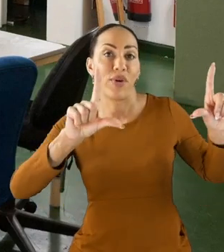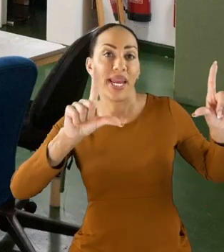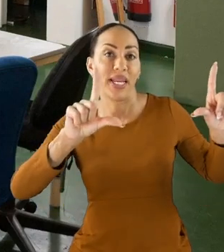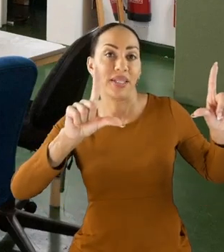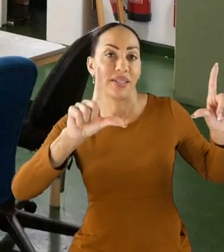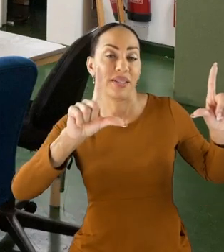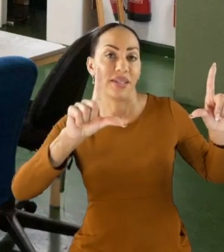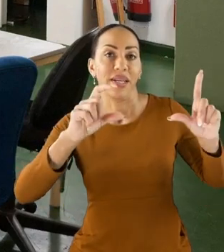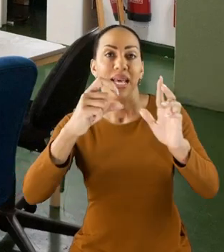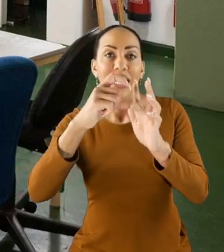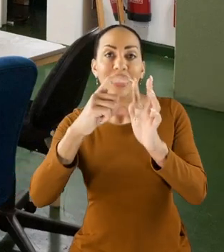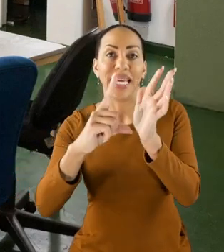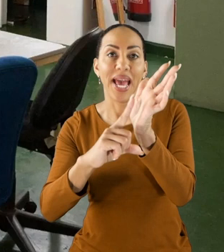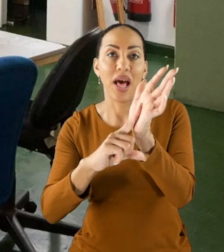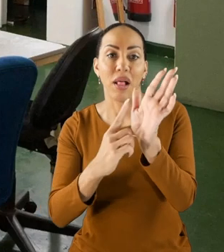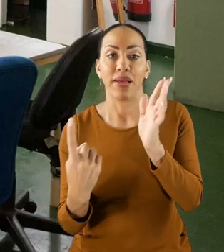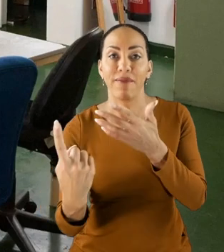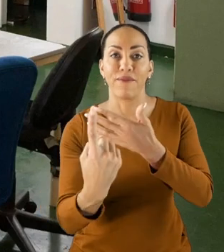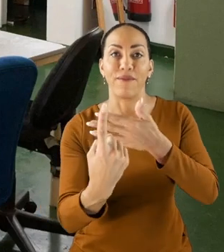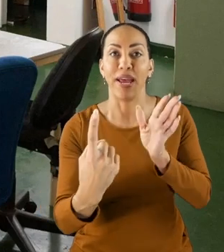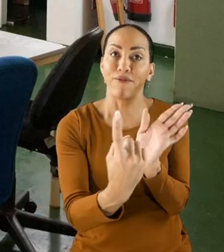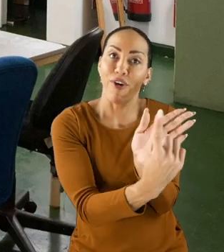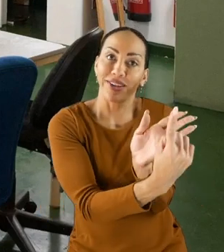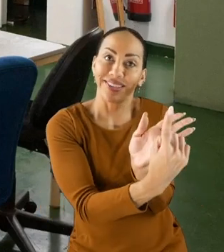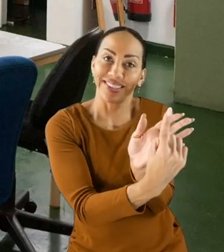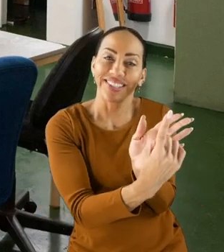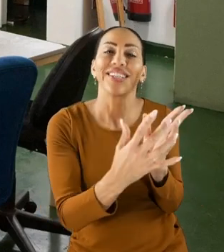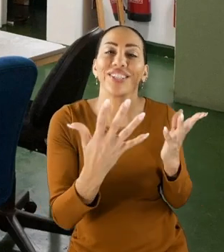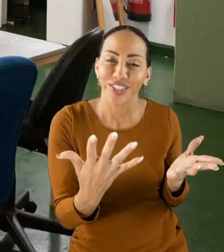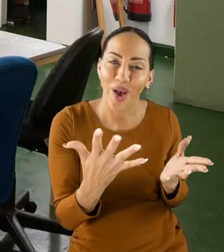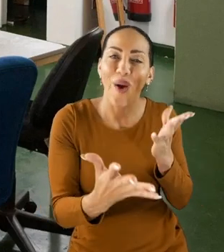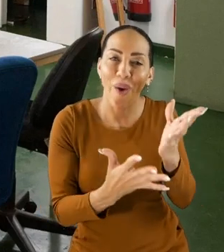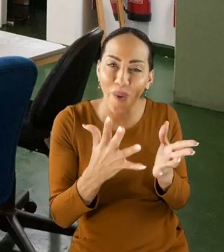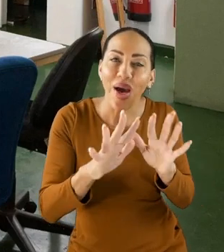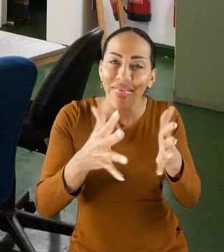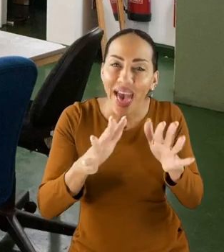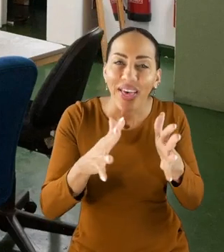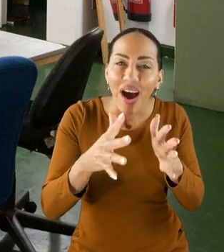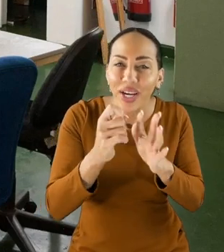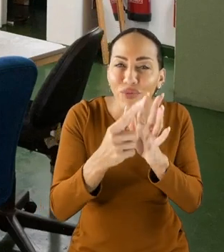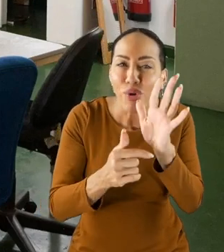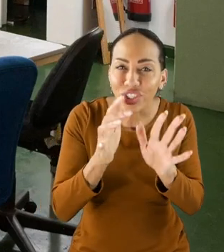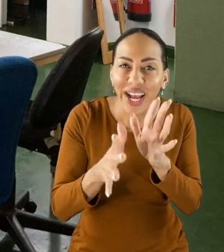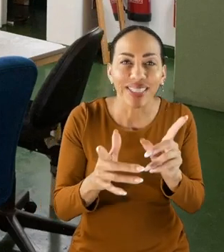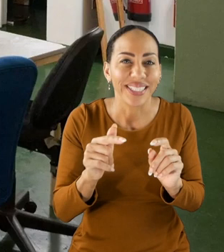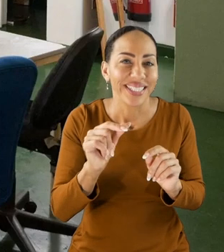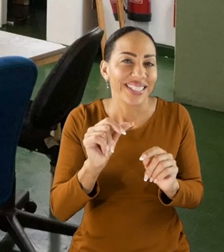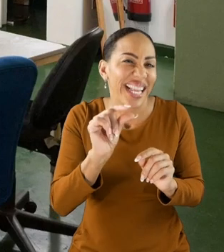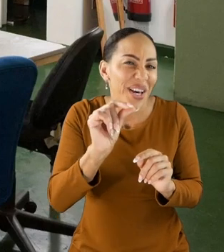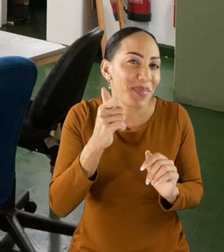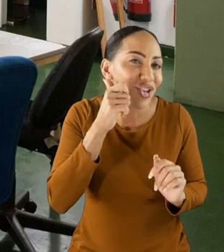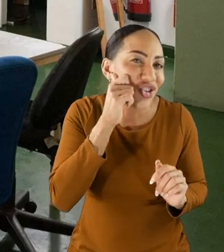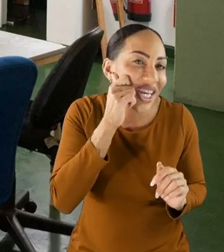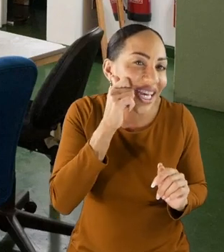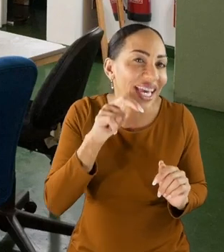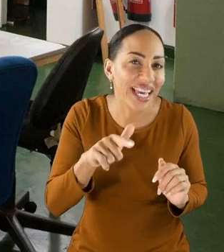and then it would simply be delivered firstly in BSL. So that those are the projects that we're working on. And it's a bit cheeky for me to show you the next project,